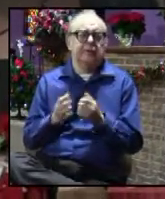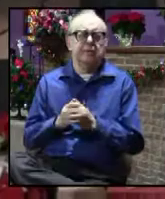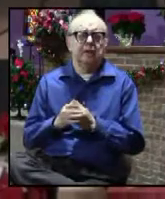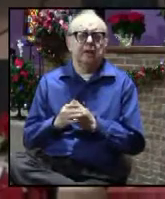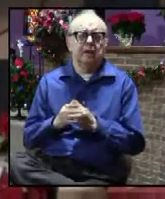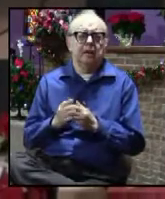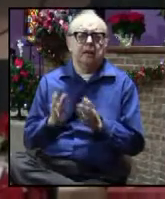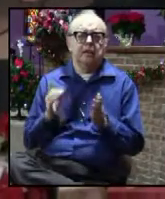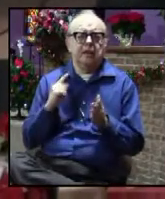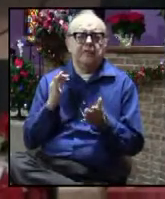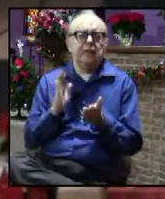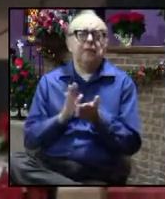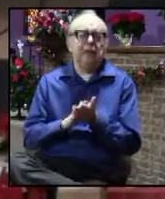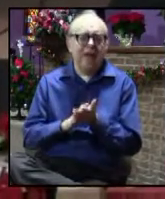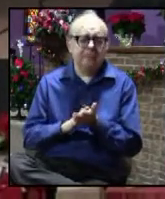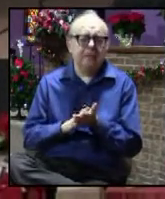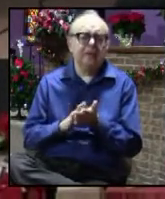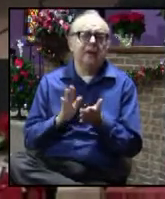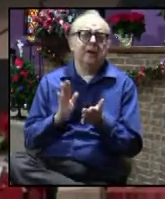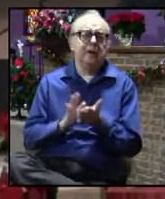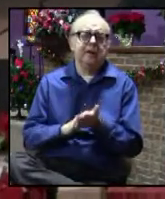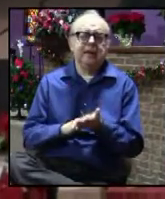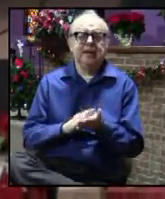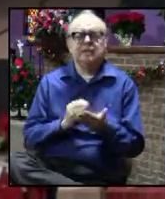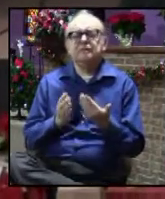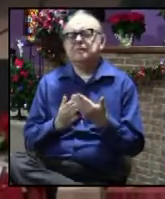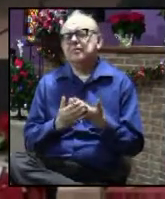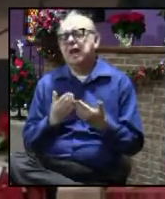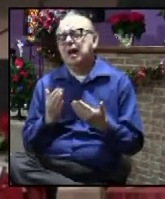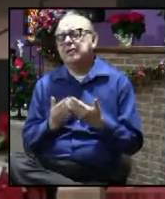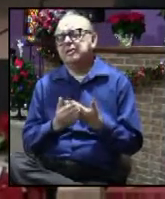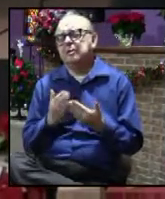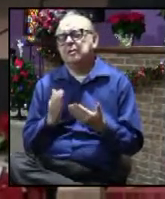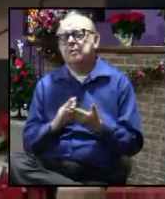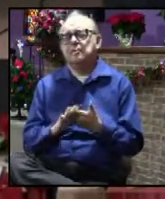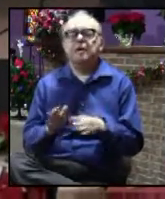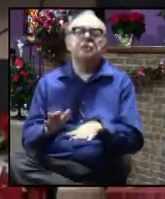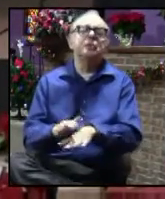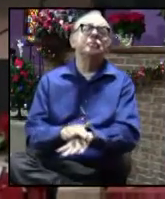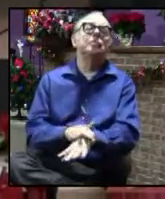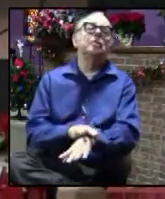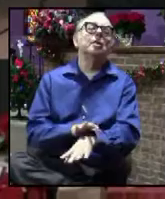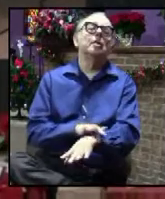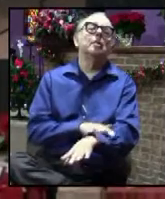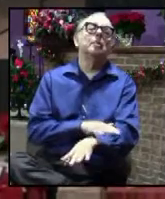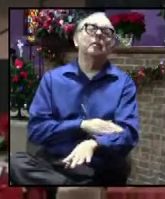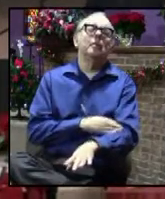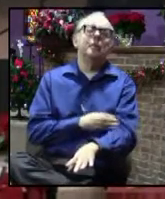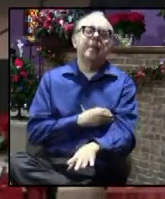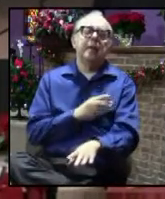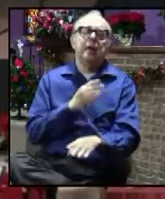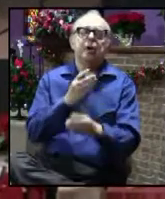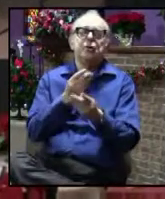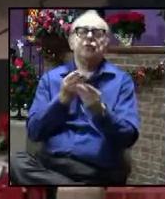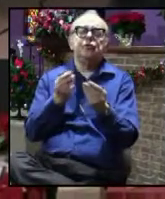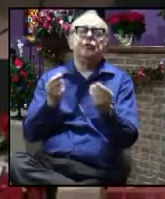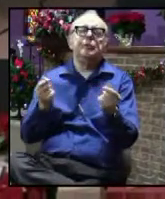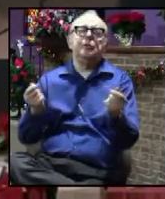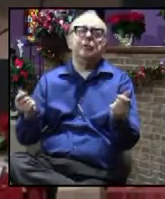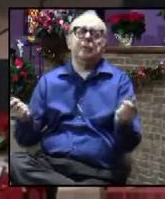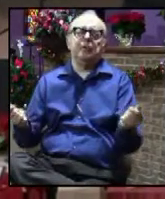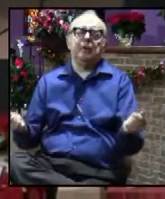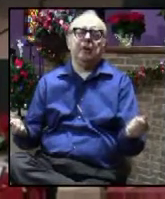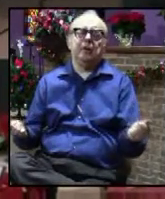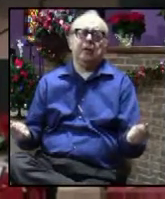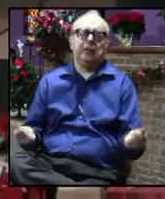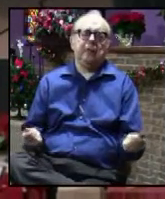and you just clap, it's real nice, it's slow, it's real smooth, and